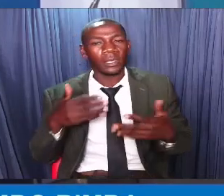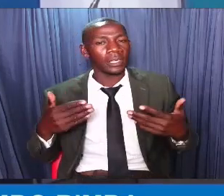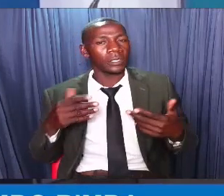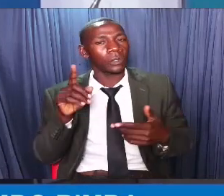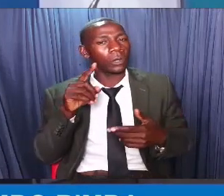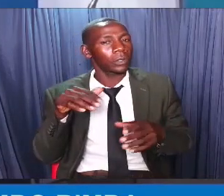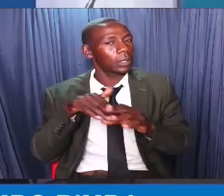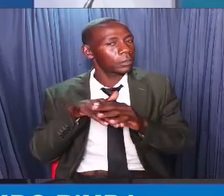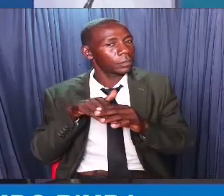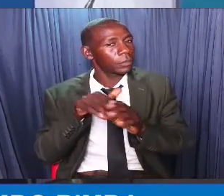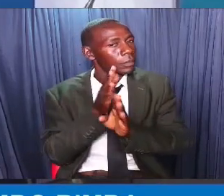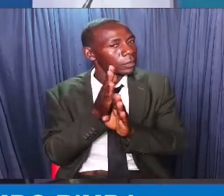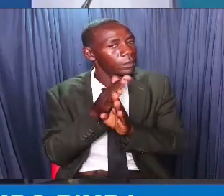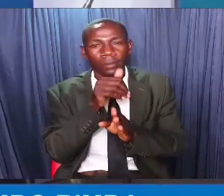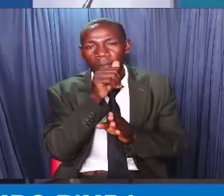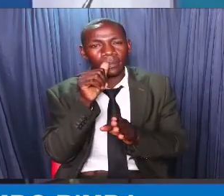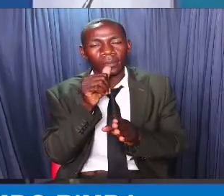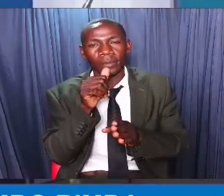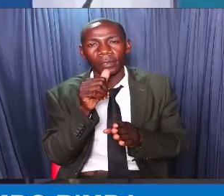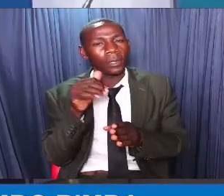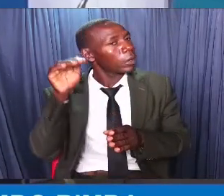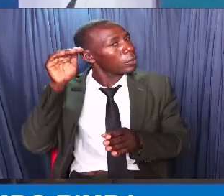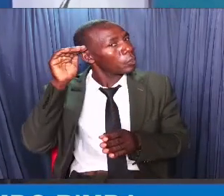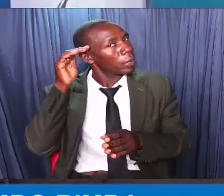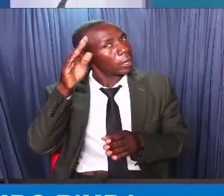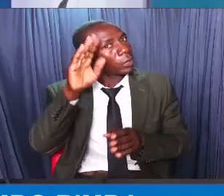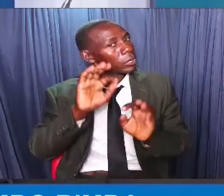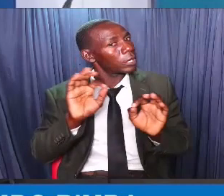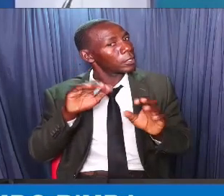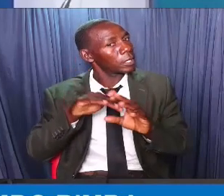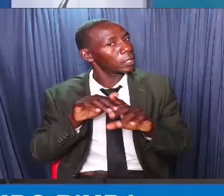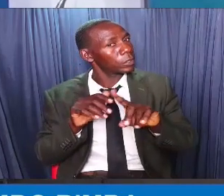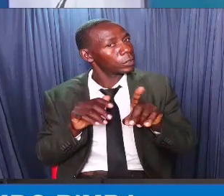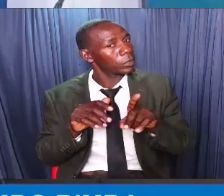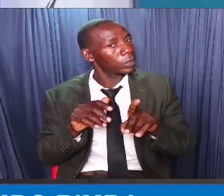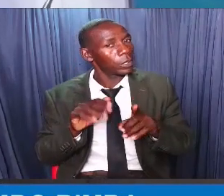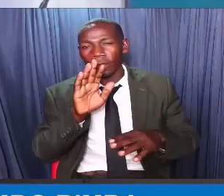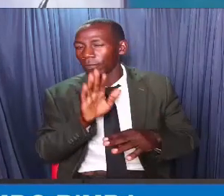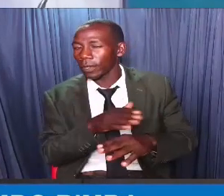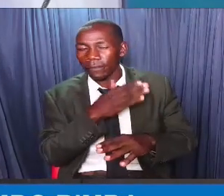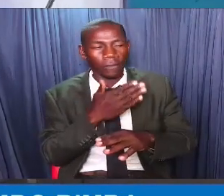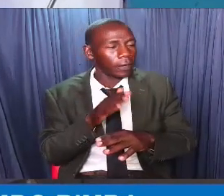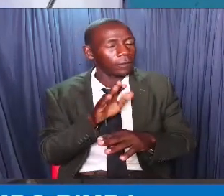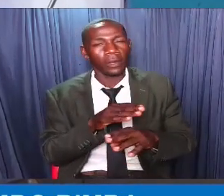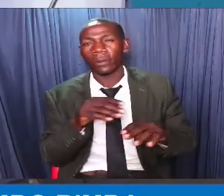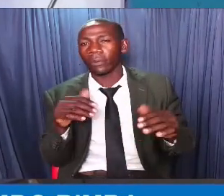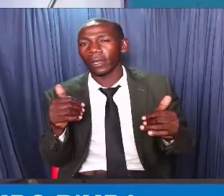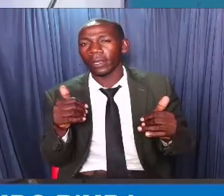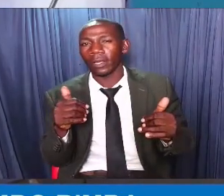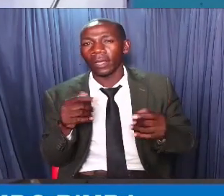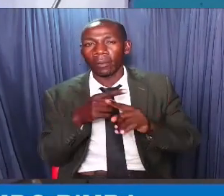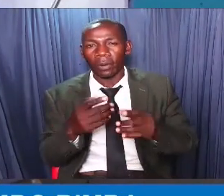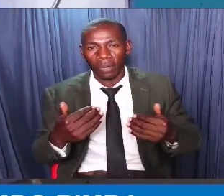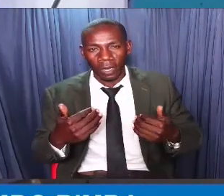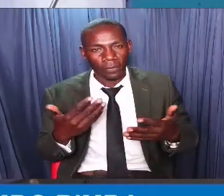Baba hayuko ndani mwako. That way your father is not in you. Na hivyo utii Mungu aliye juu. And that way you don't obey God above. Hata unaimba kama kinanda. However you sing like melodies. Lakini una